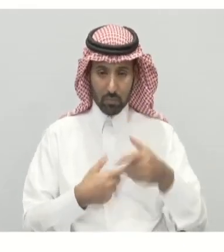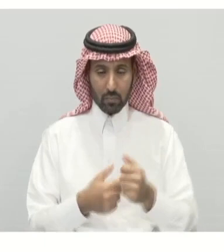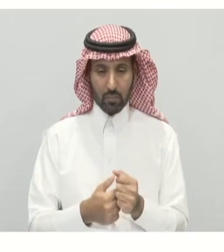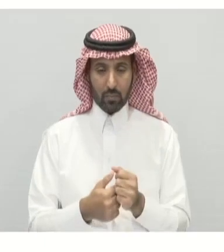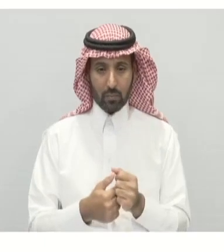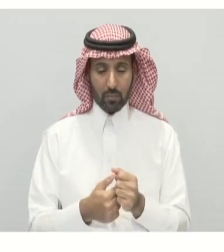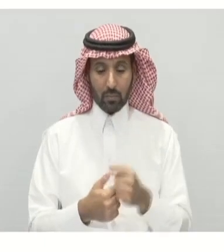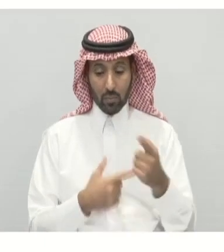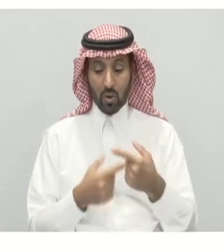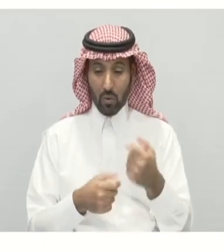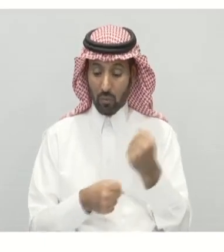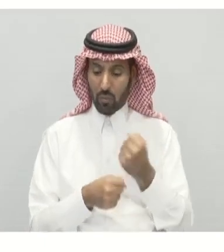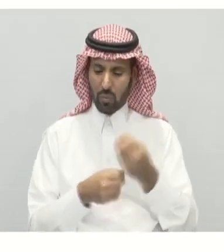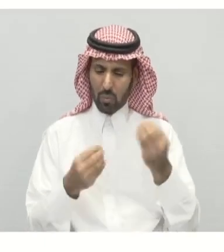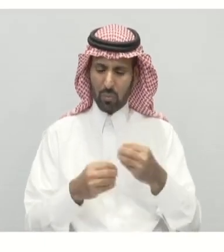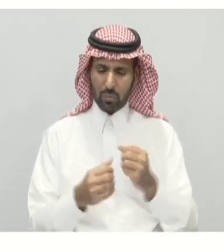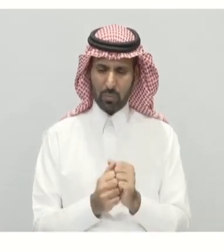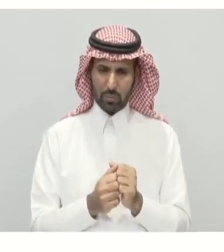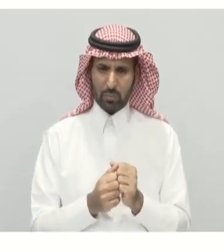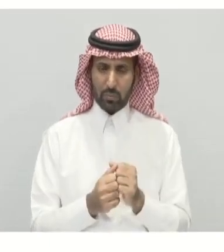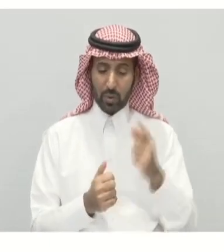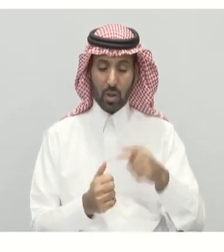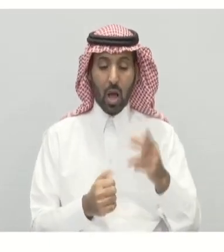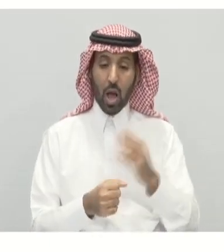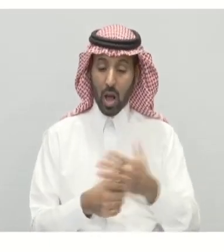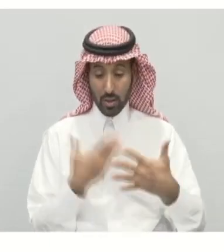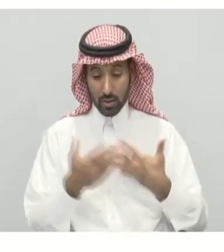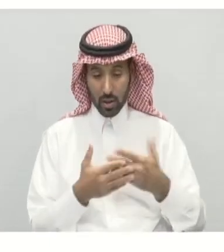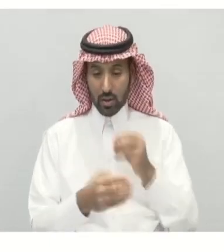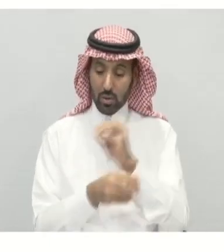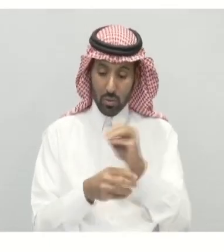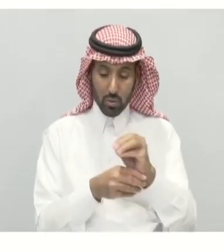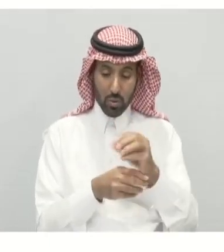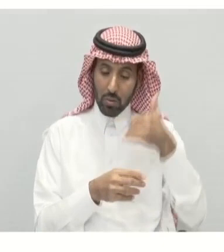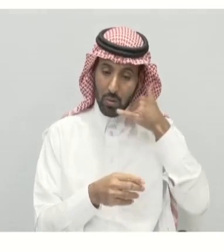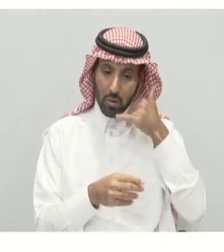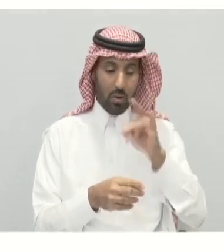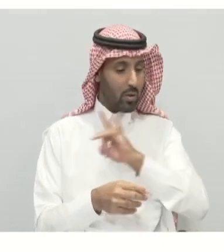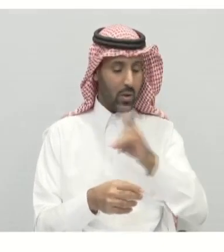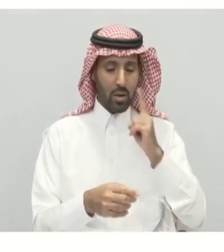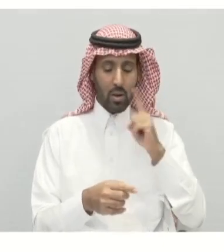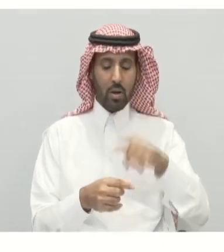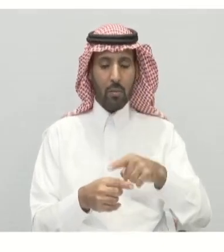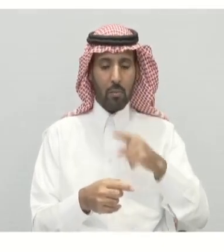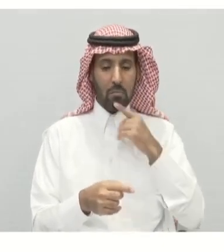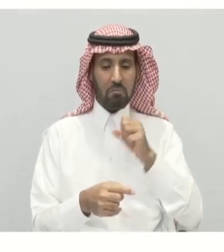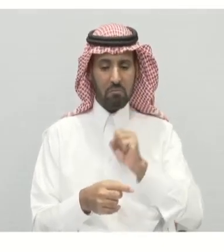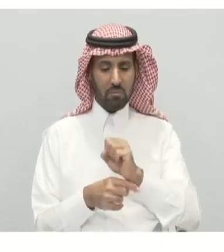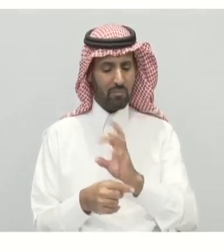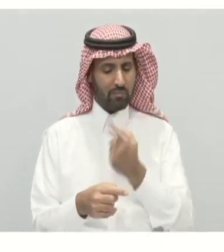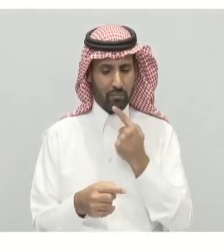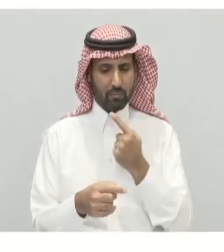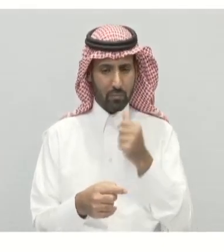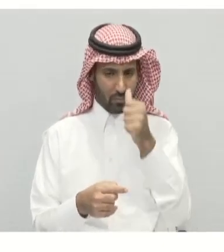time. You have work to do as well. I tried talking to them, but they say I'm being selfish